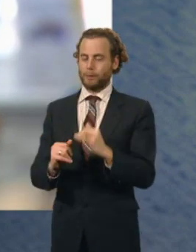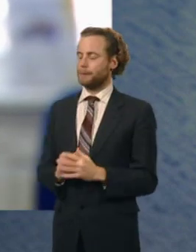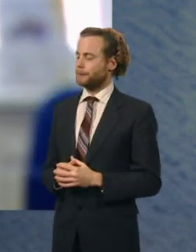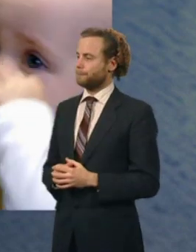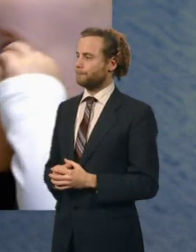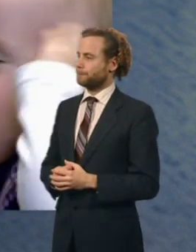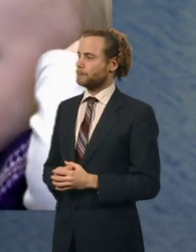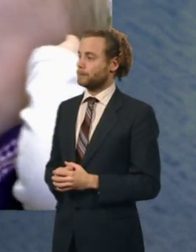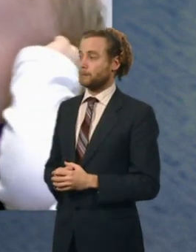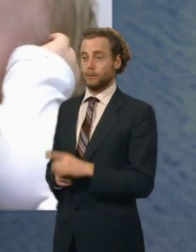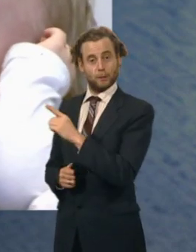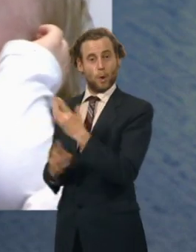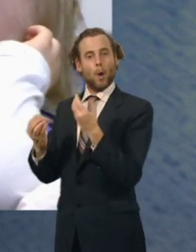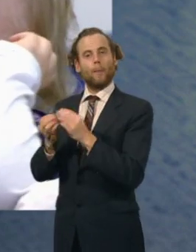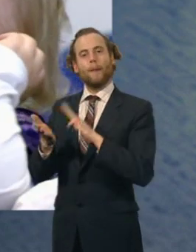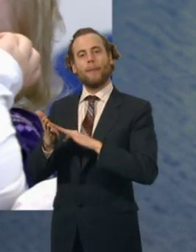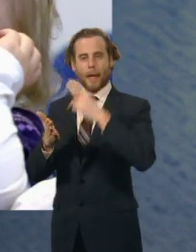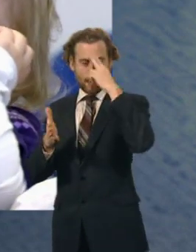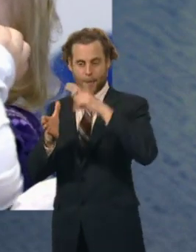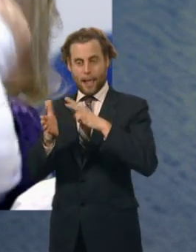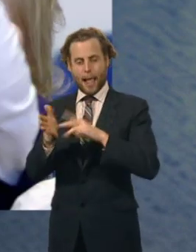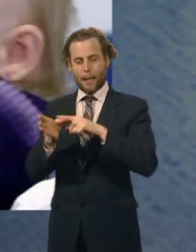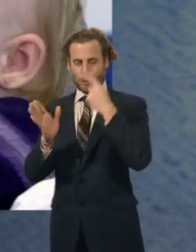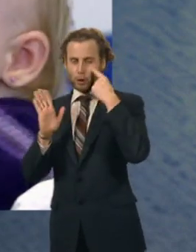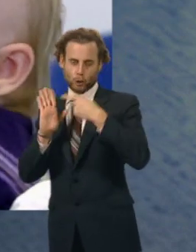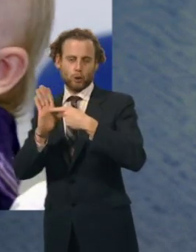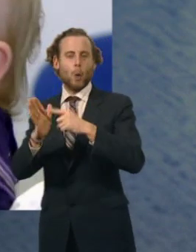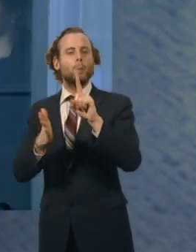She and her mum Amy are going to demonstrate the test.